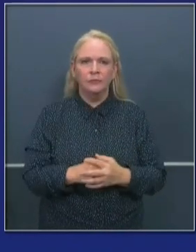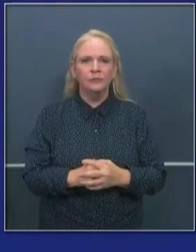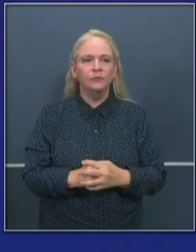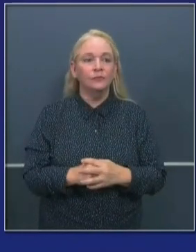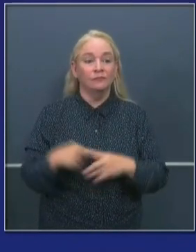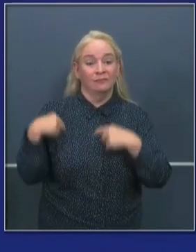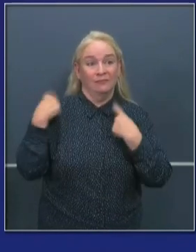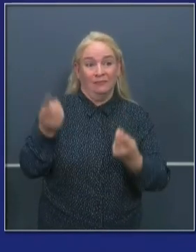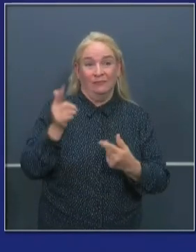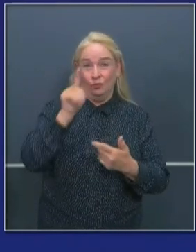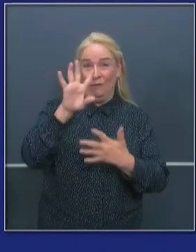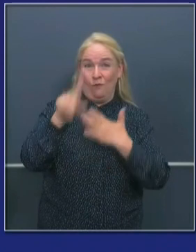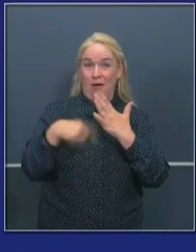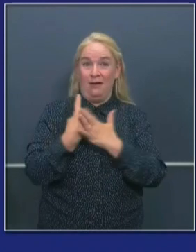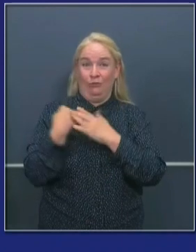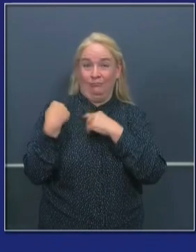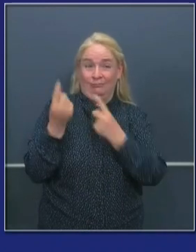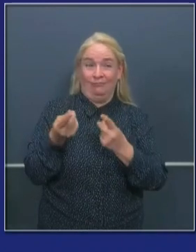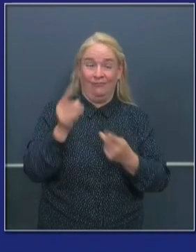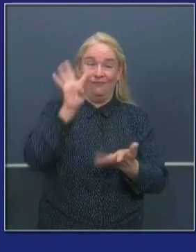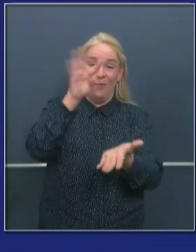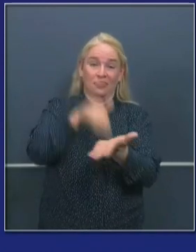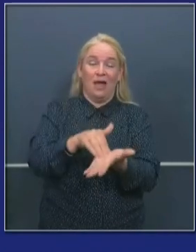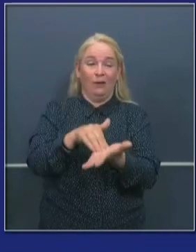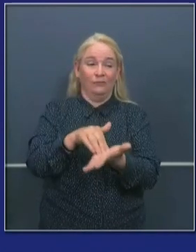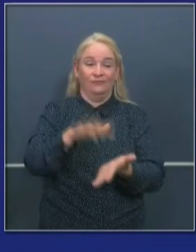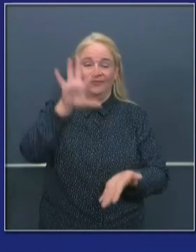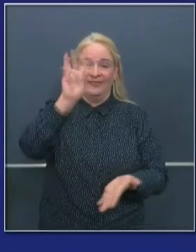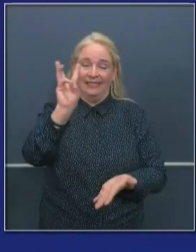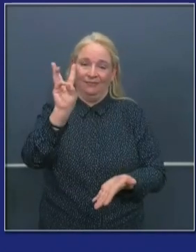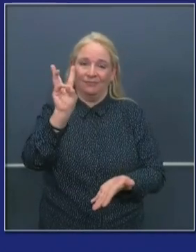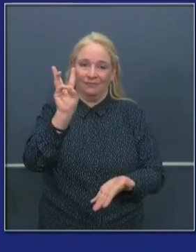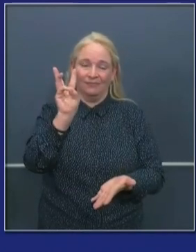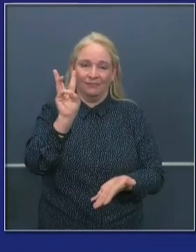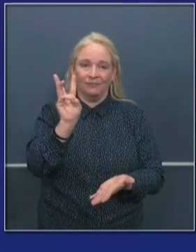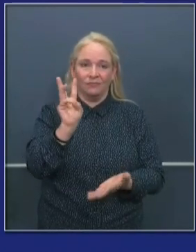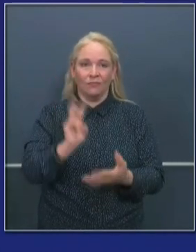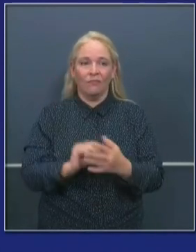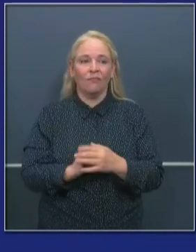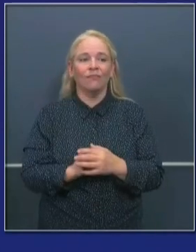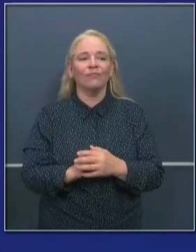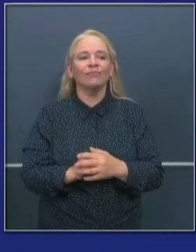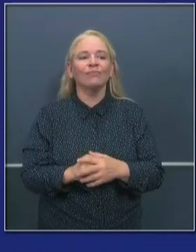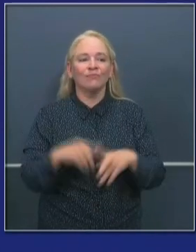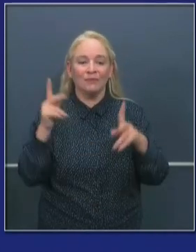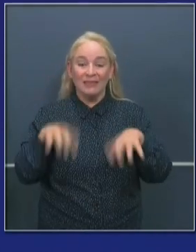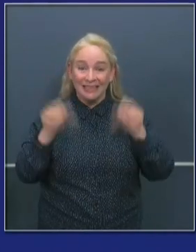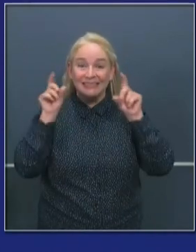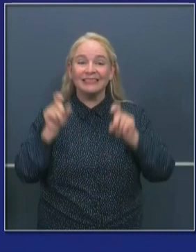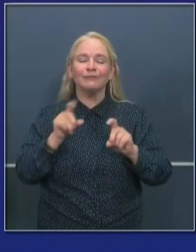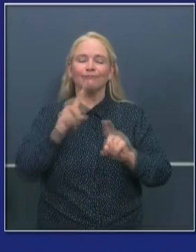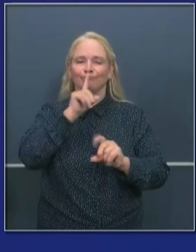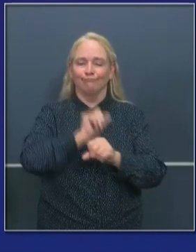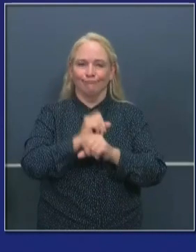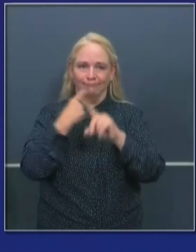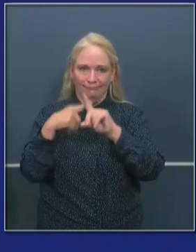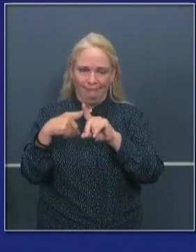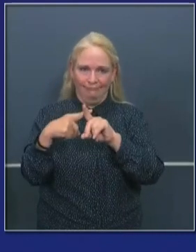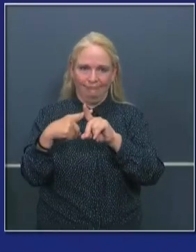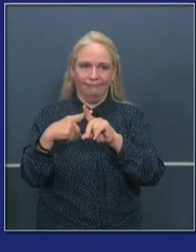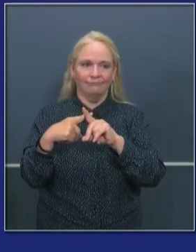24-hour reporting period, we saw 4,056 cases that were identified as positive to begin the month